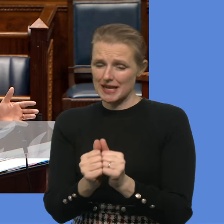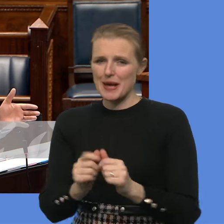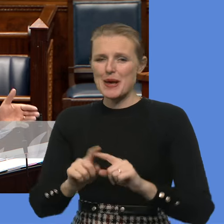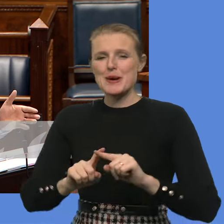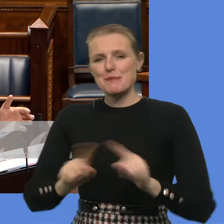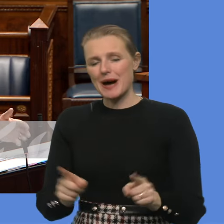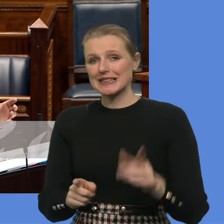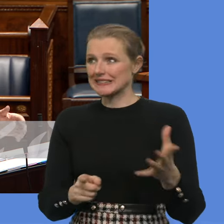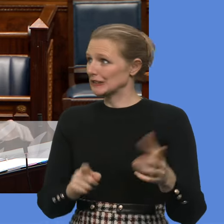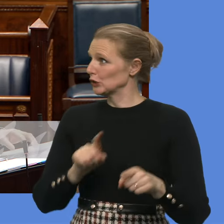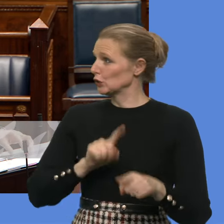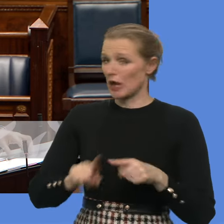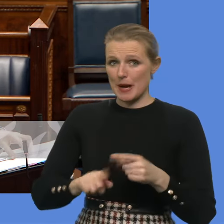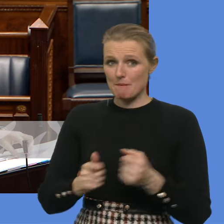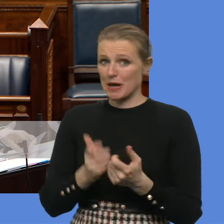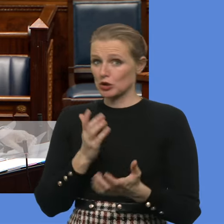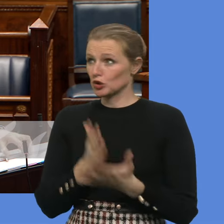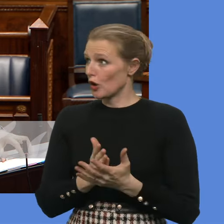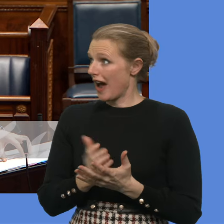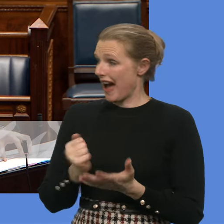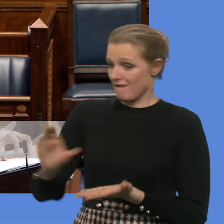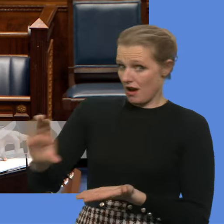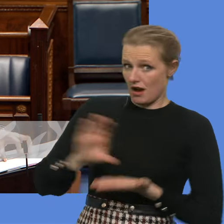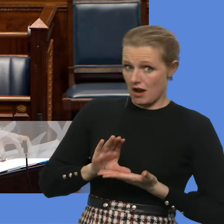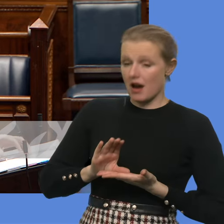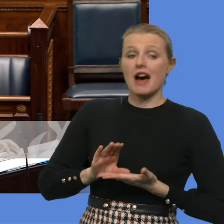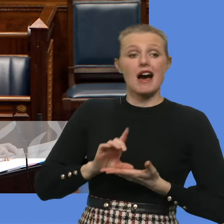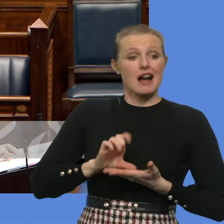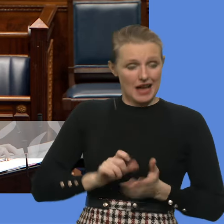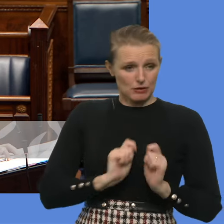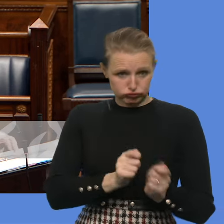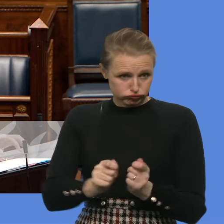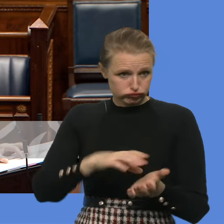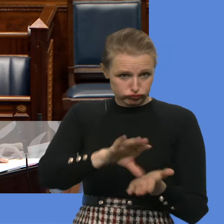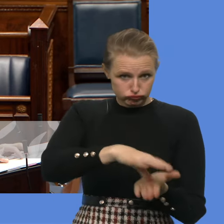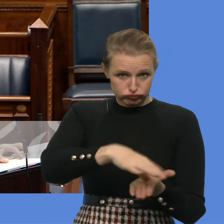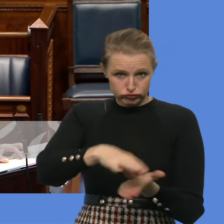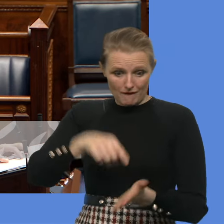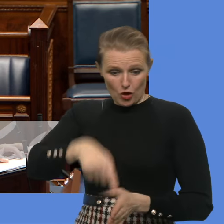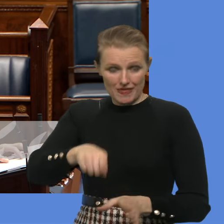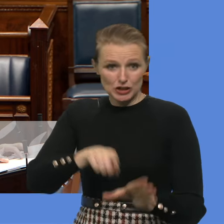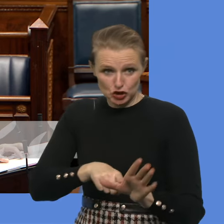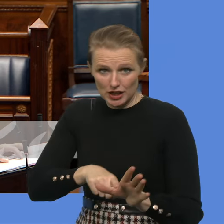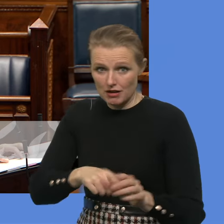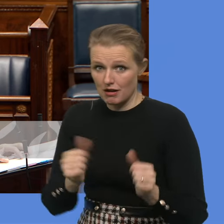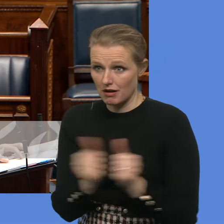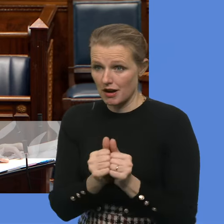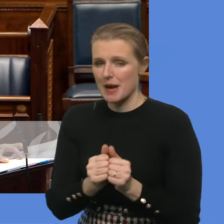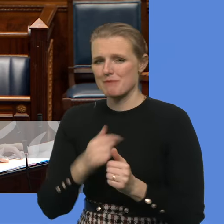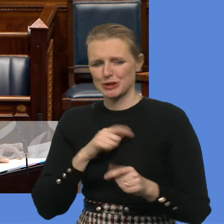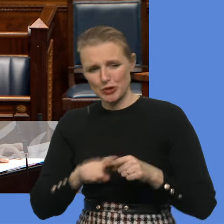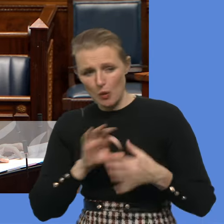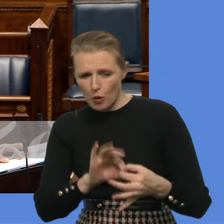that's available to us, is to try and get an award made to them, which will improve circumstances this year, but then work very closely with them to get them on the